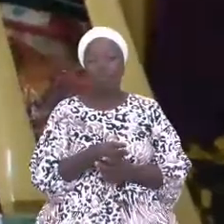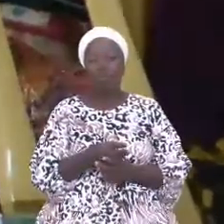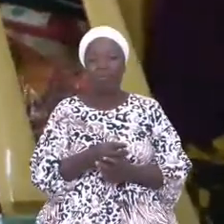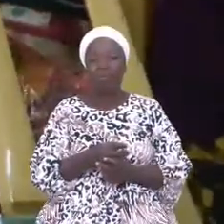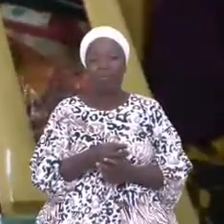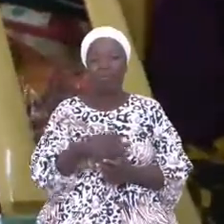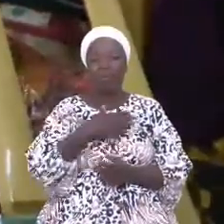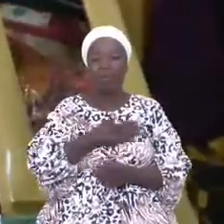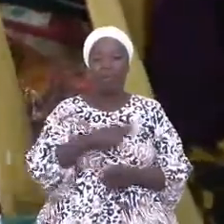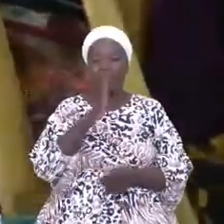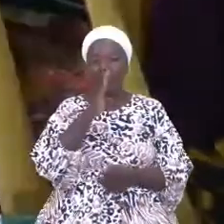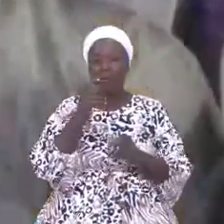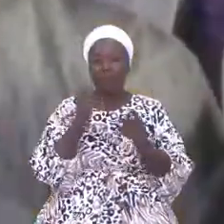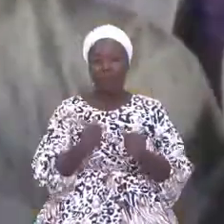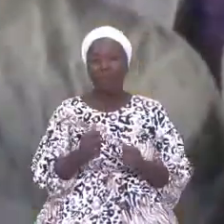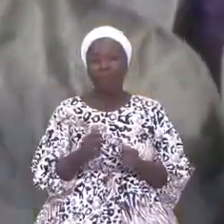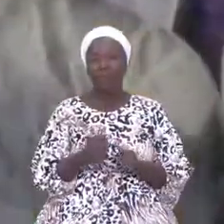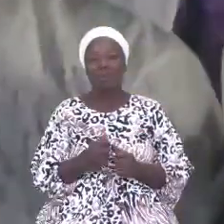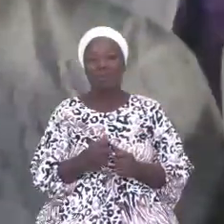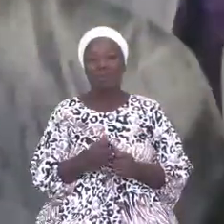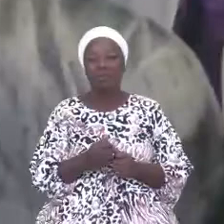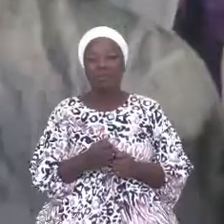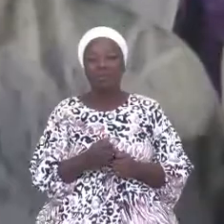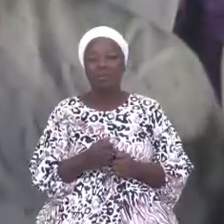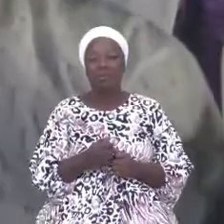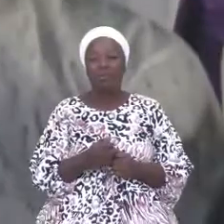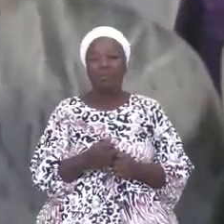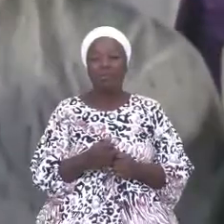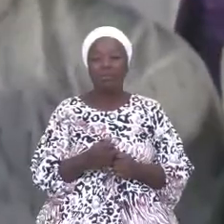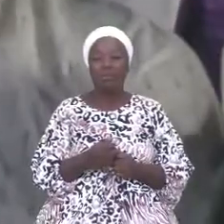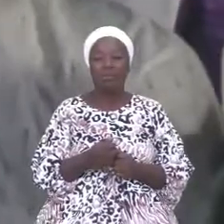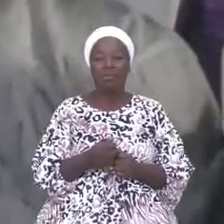it. Out of my left-hand side,